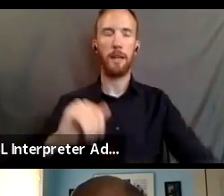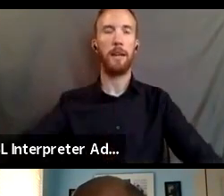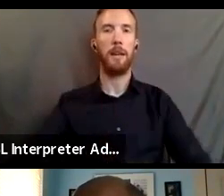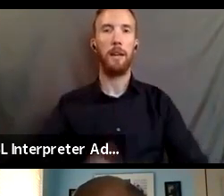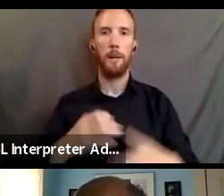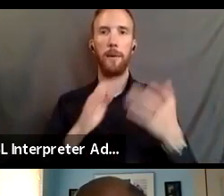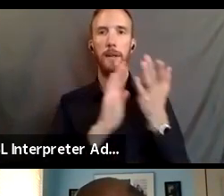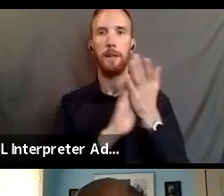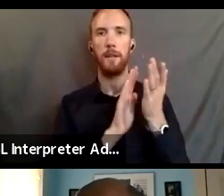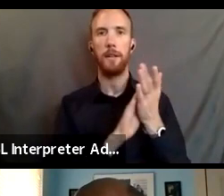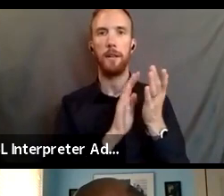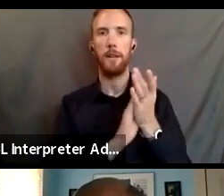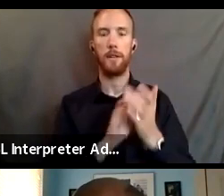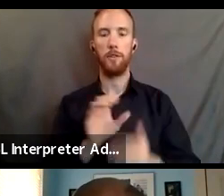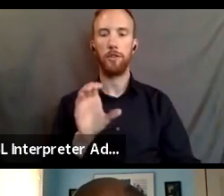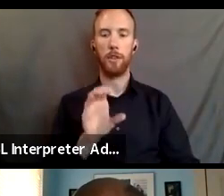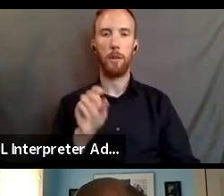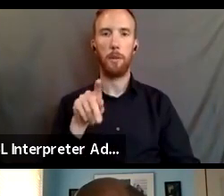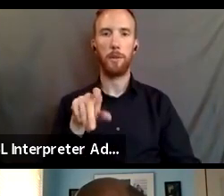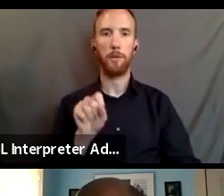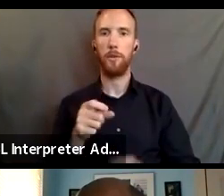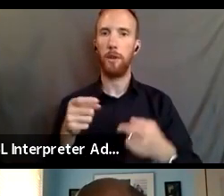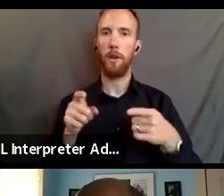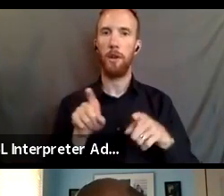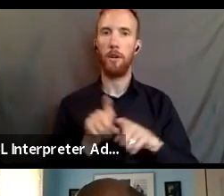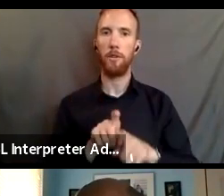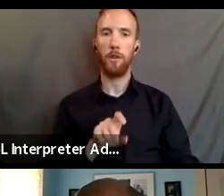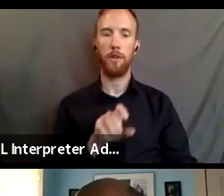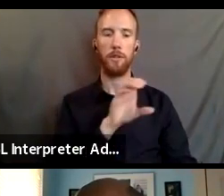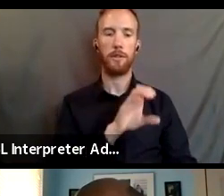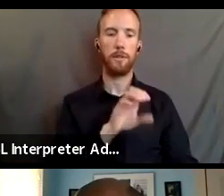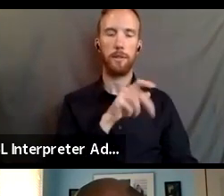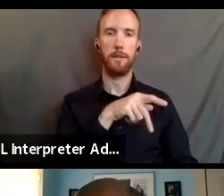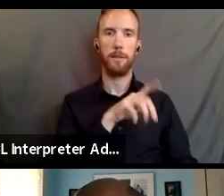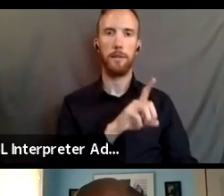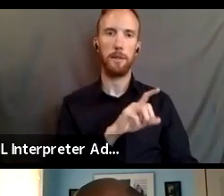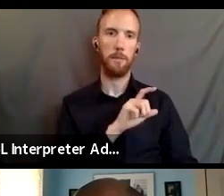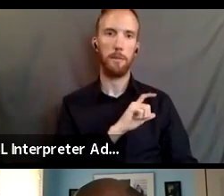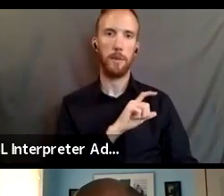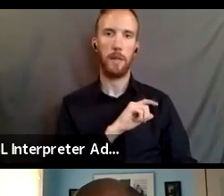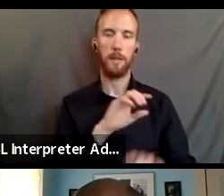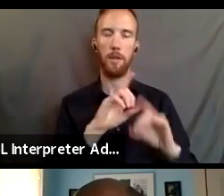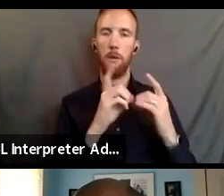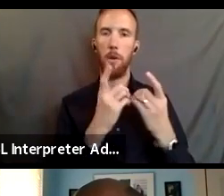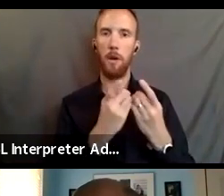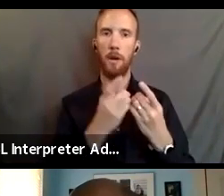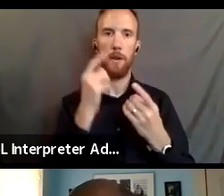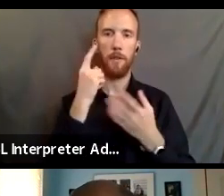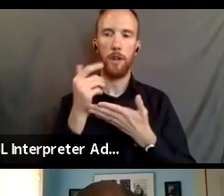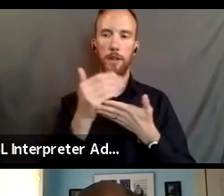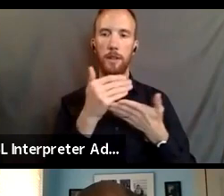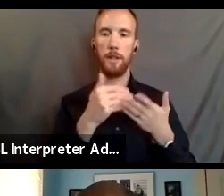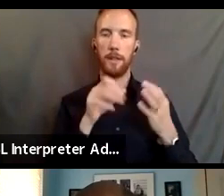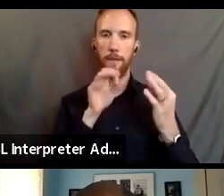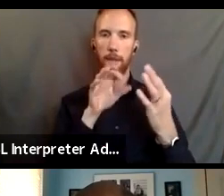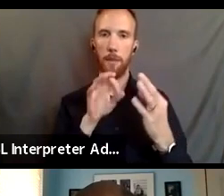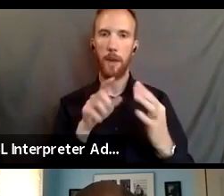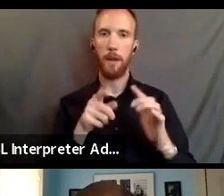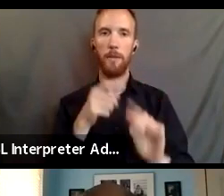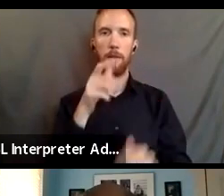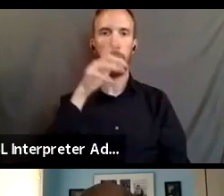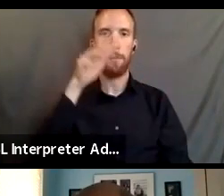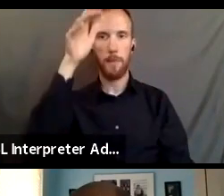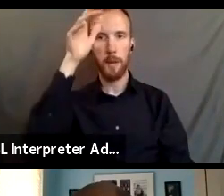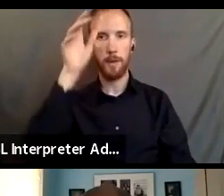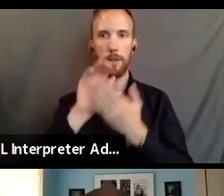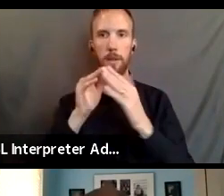chicago public schools and chicago police department for incorporating the feedback they receive from our parents our community members